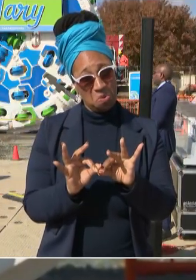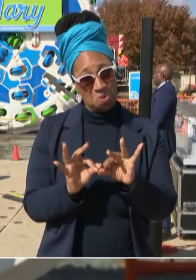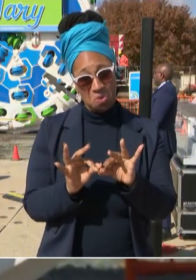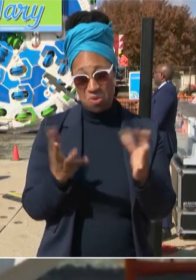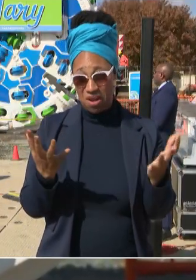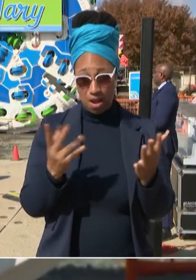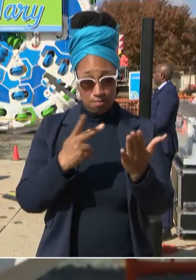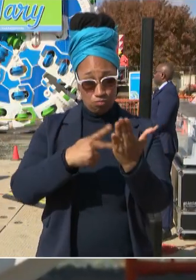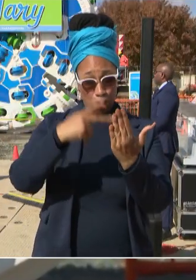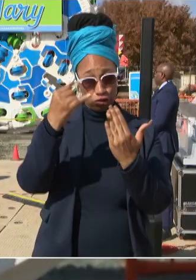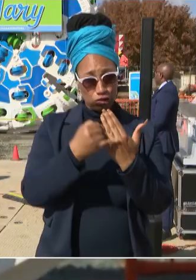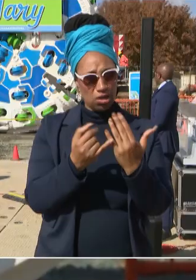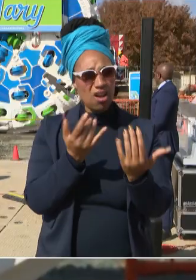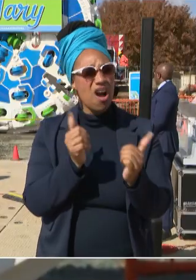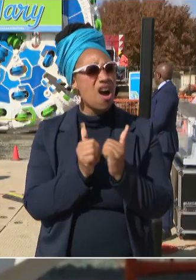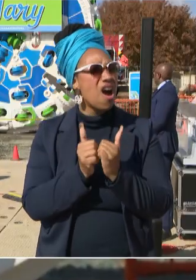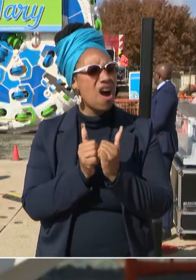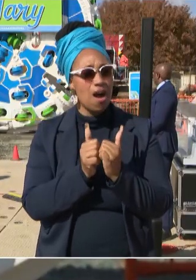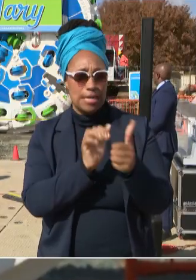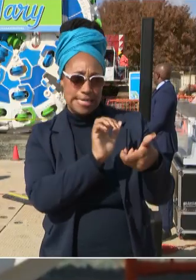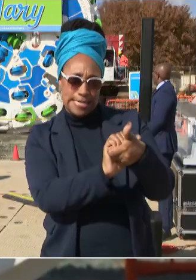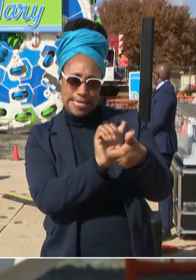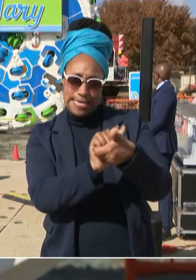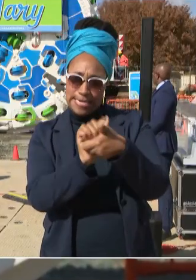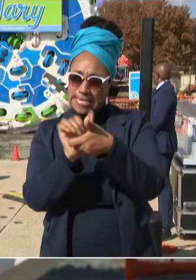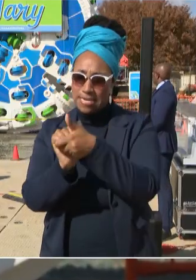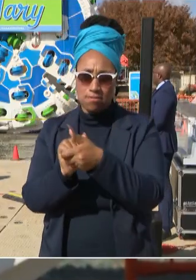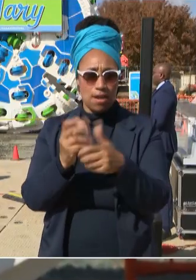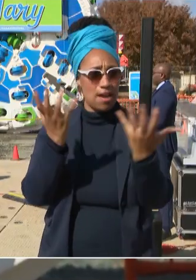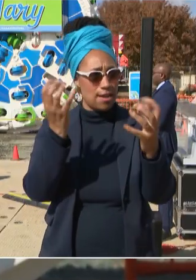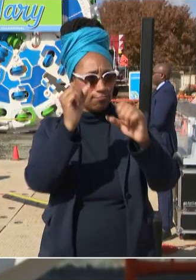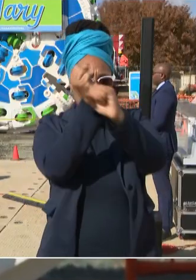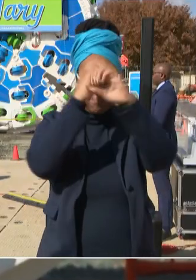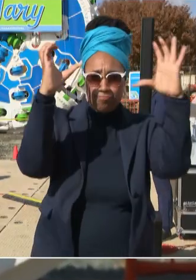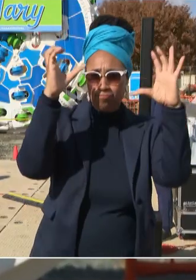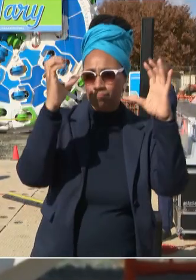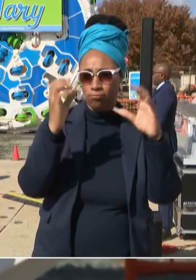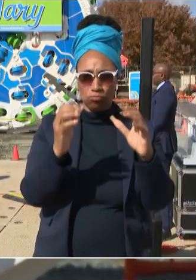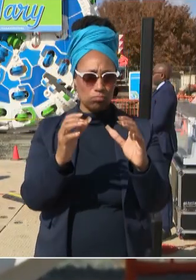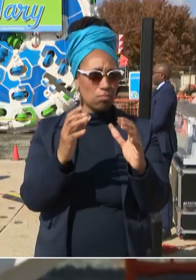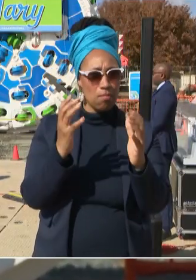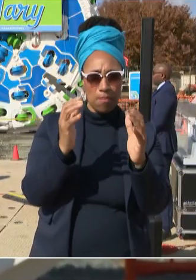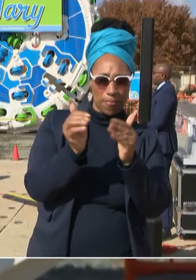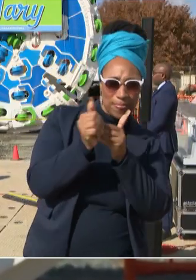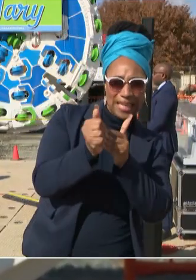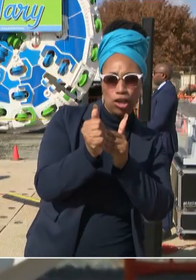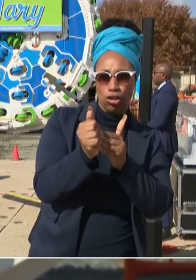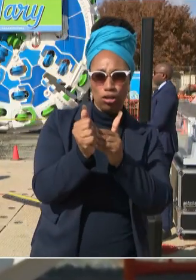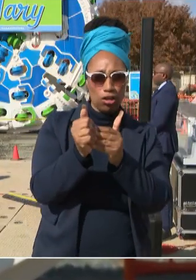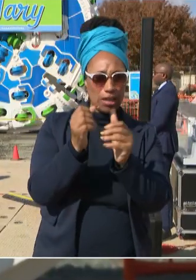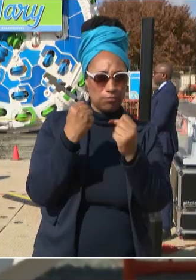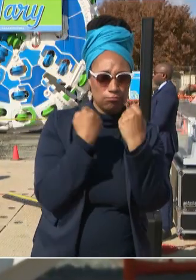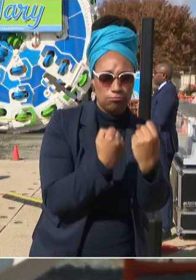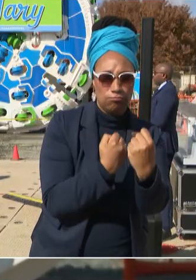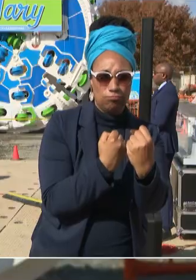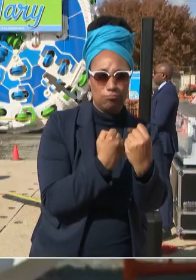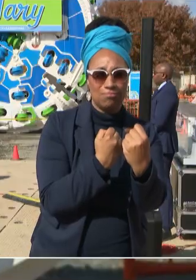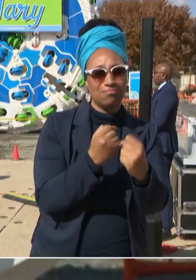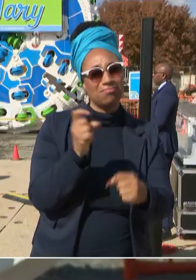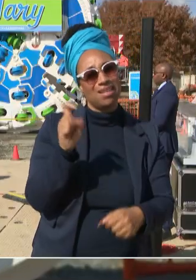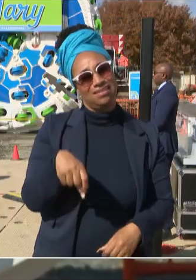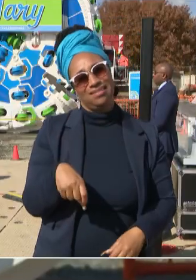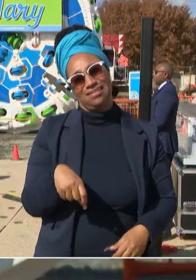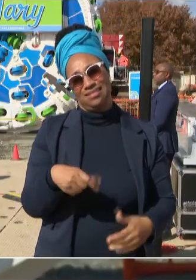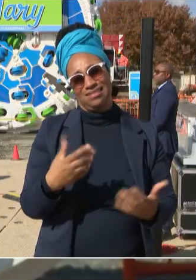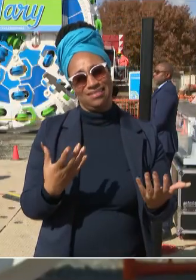also steadfast leadership from our city. We are incredibly fortunate to have a mayor